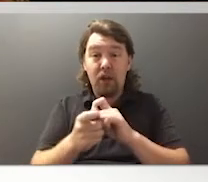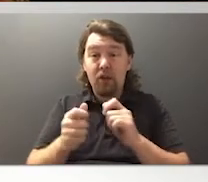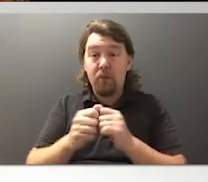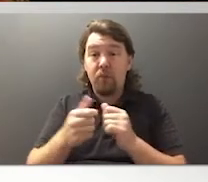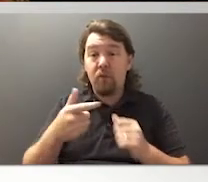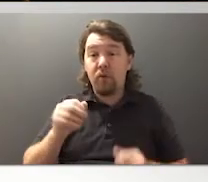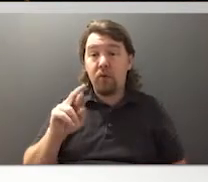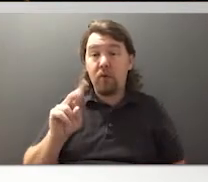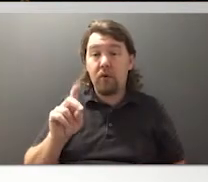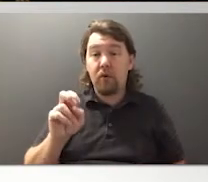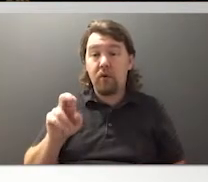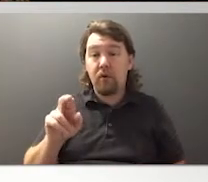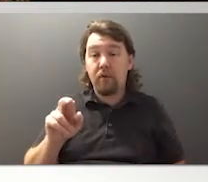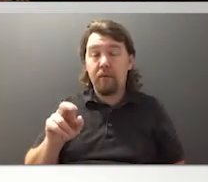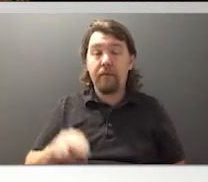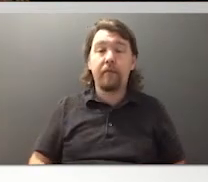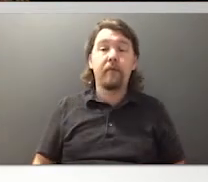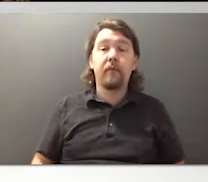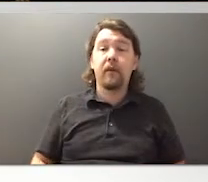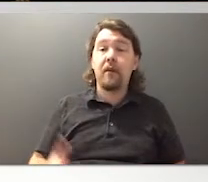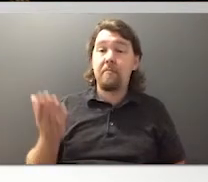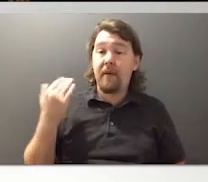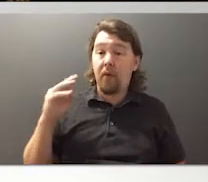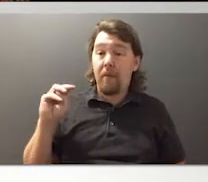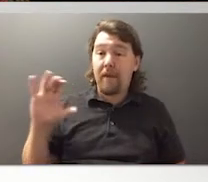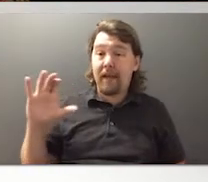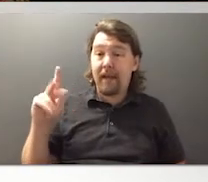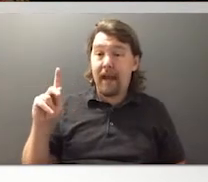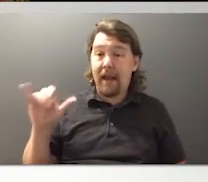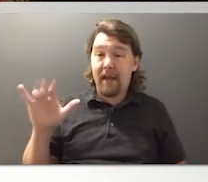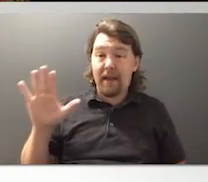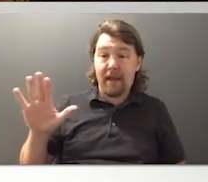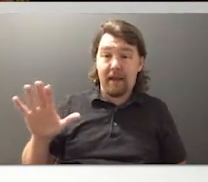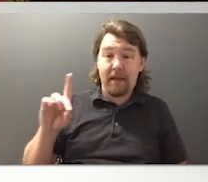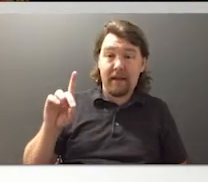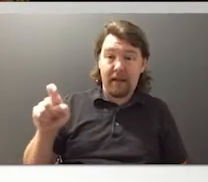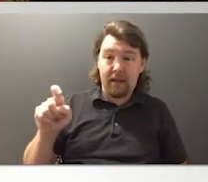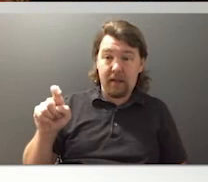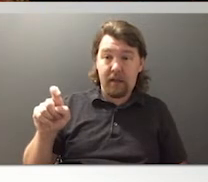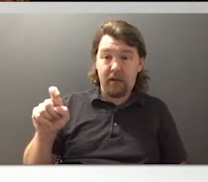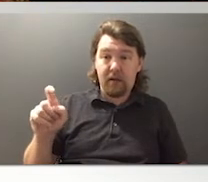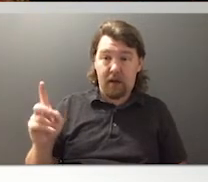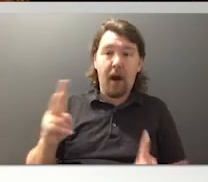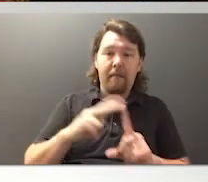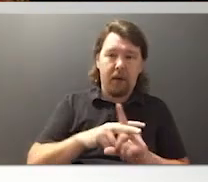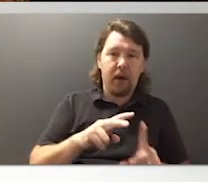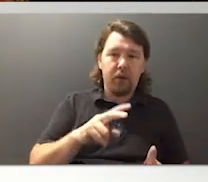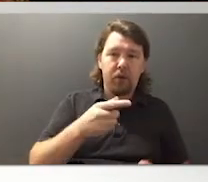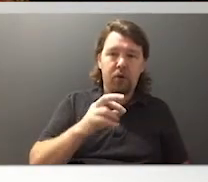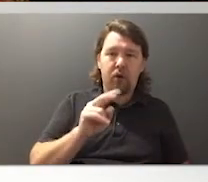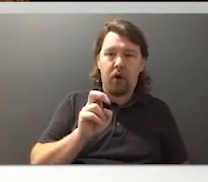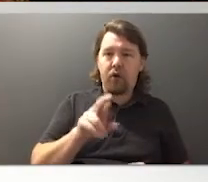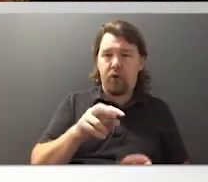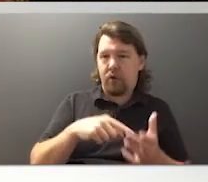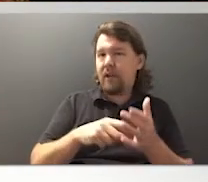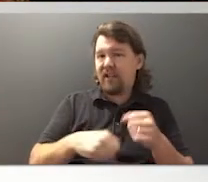The diagnoses that were under McKay have rolled over to Gardner this year. The